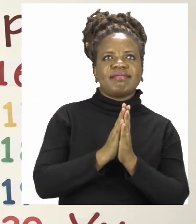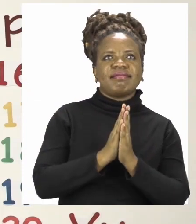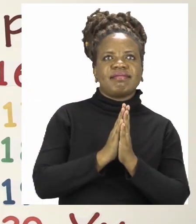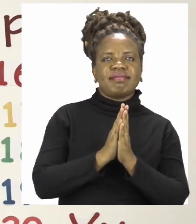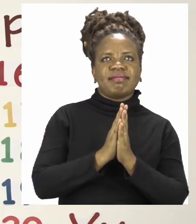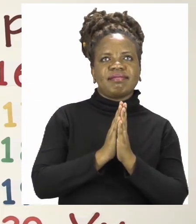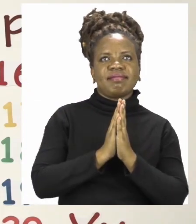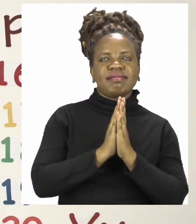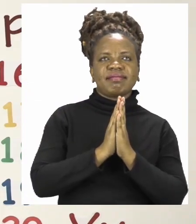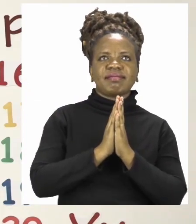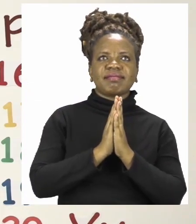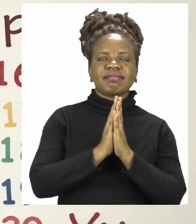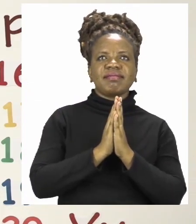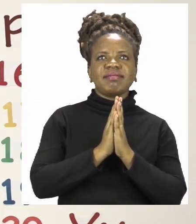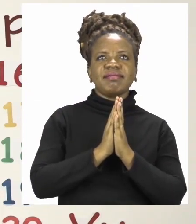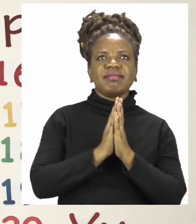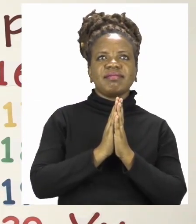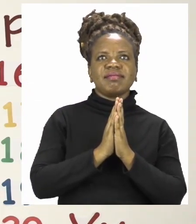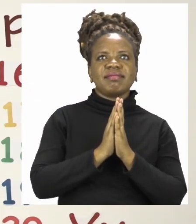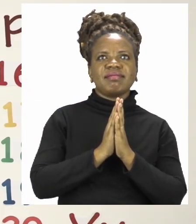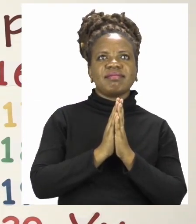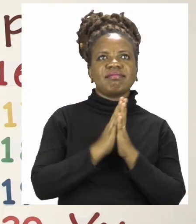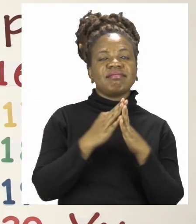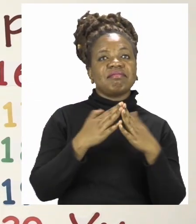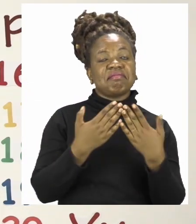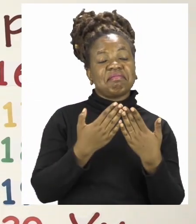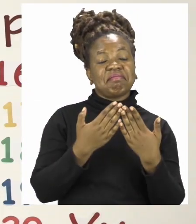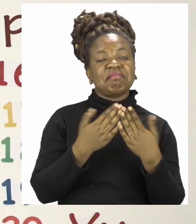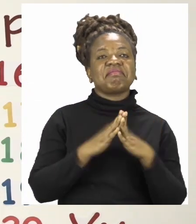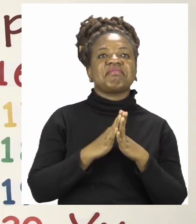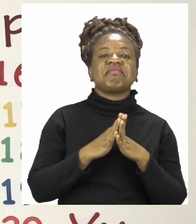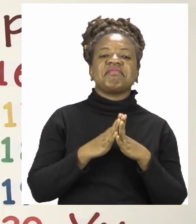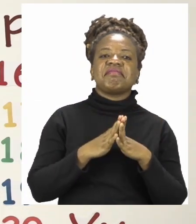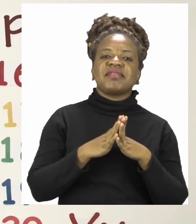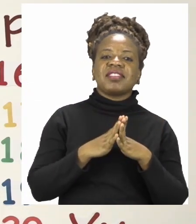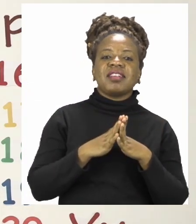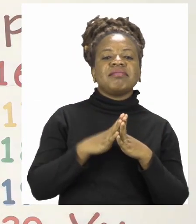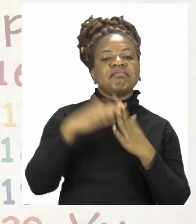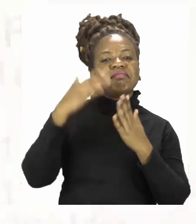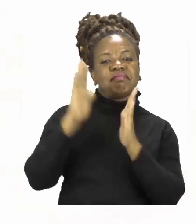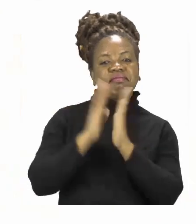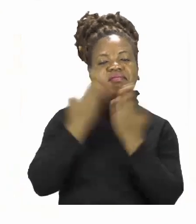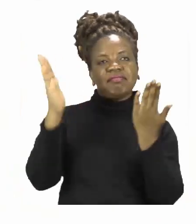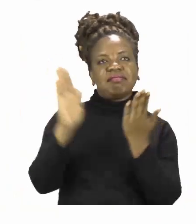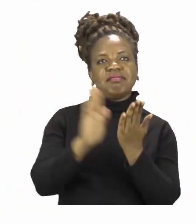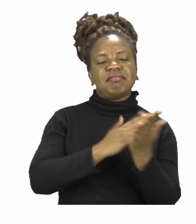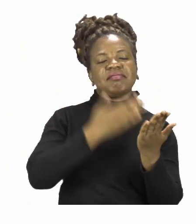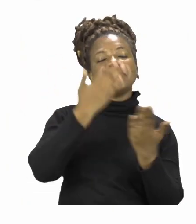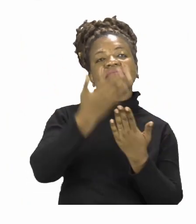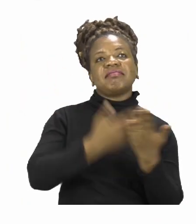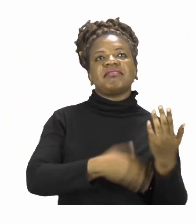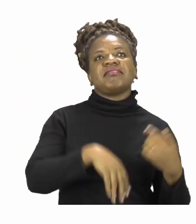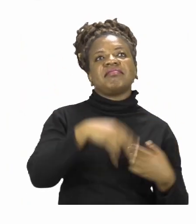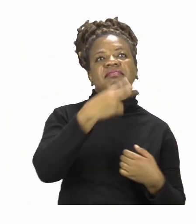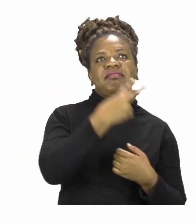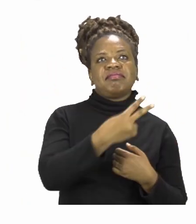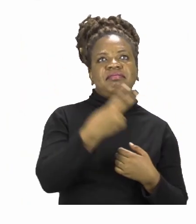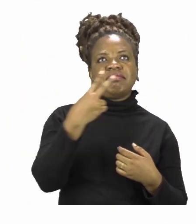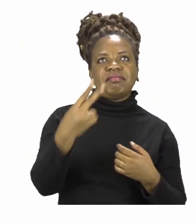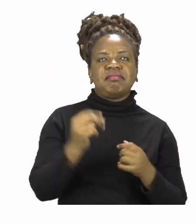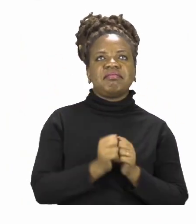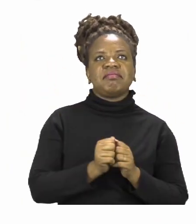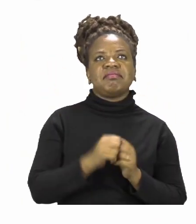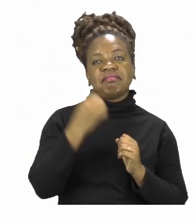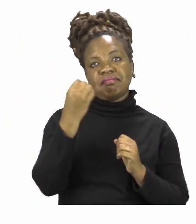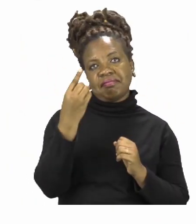Now we are going to go into a little bit of maths on page 22. On page 22, we are doing